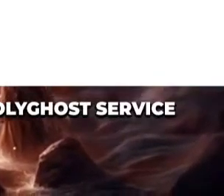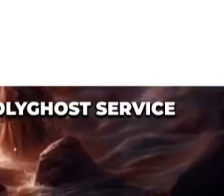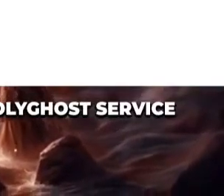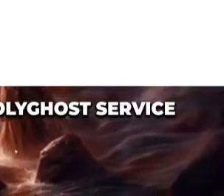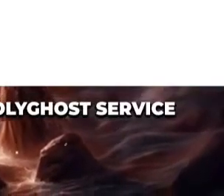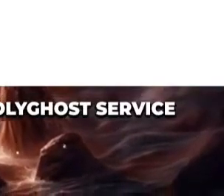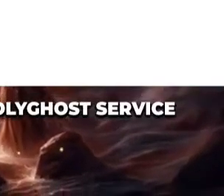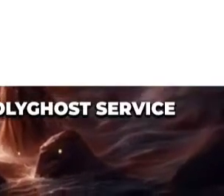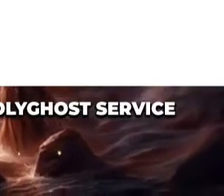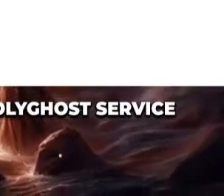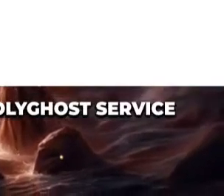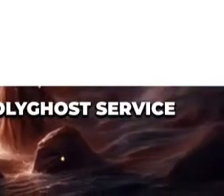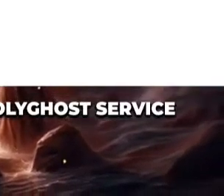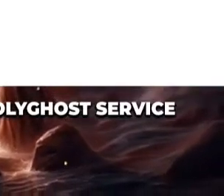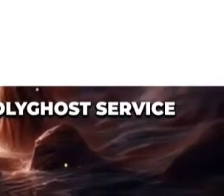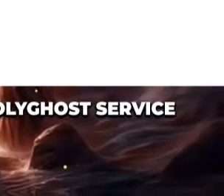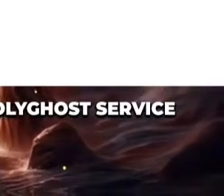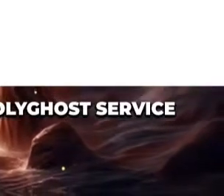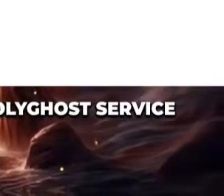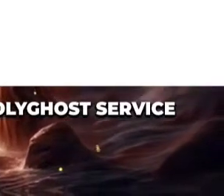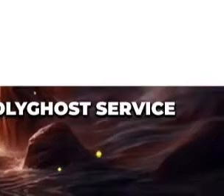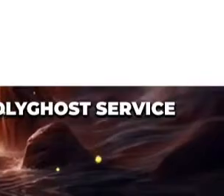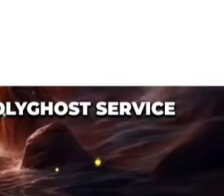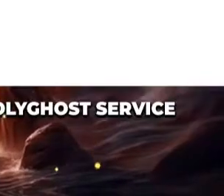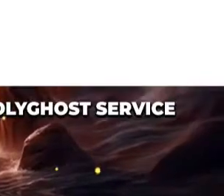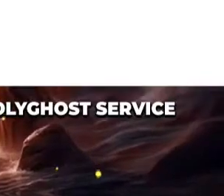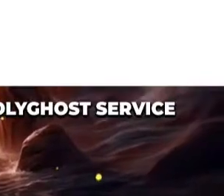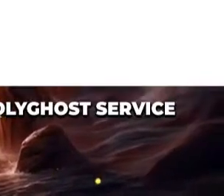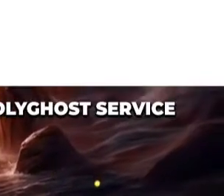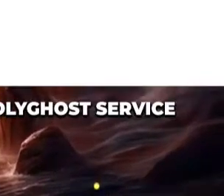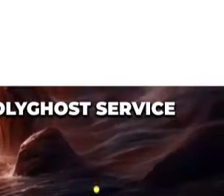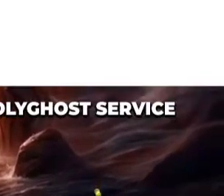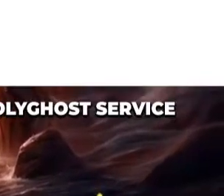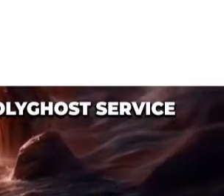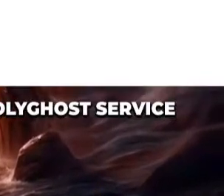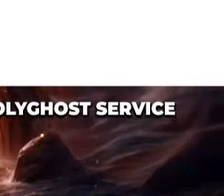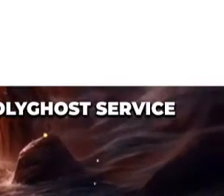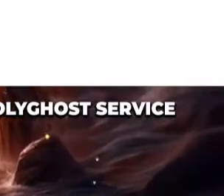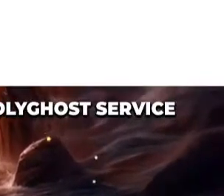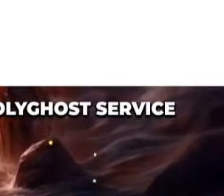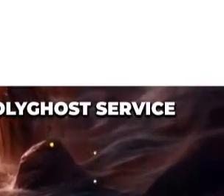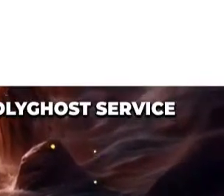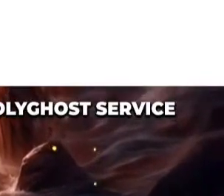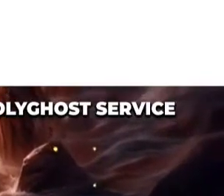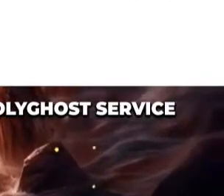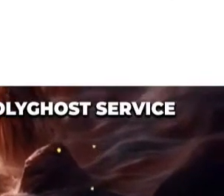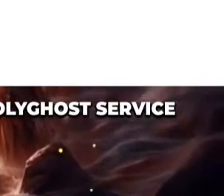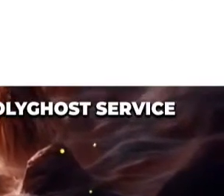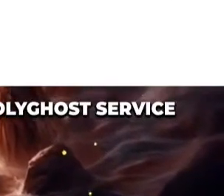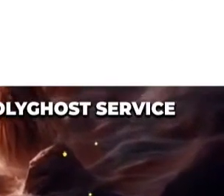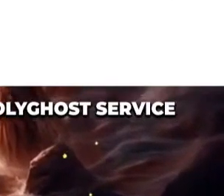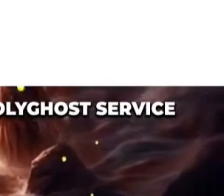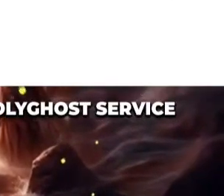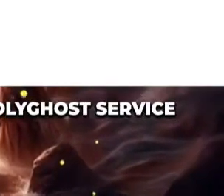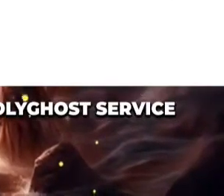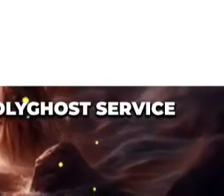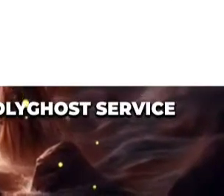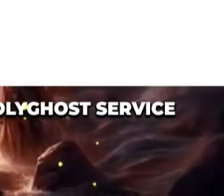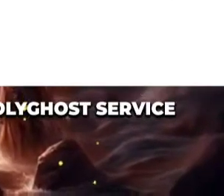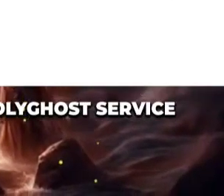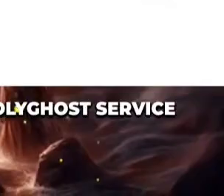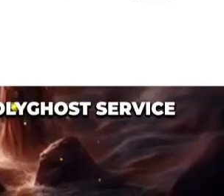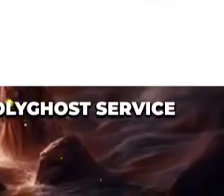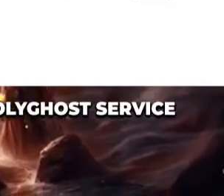And then he said in Proverbs chapter 28 verse 13, Proverbs 28 verse 13, he said, if you hide